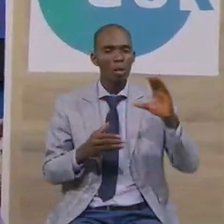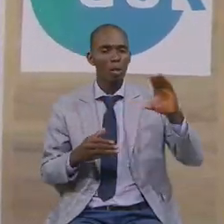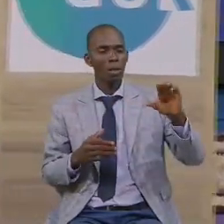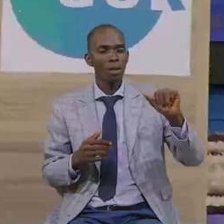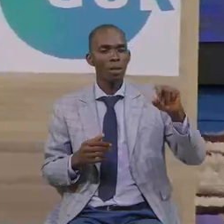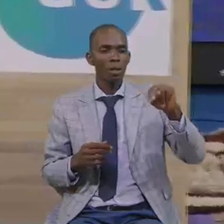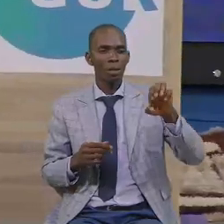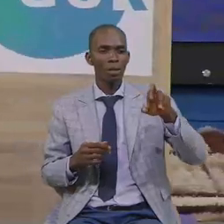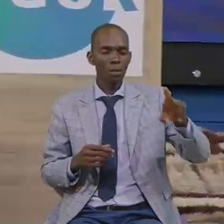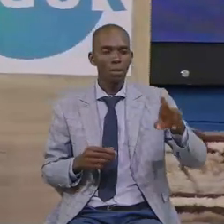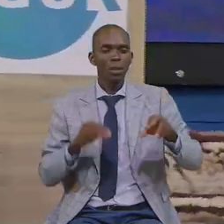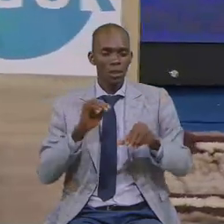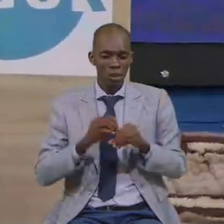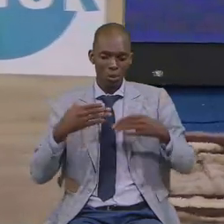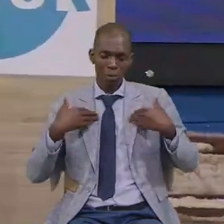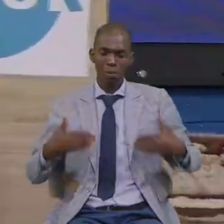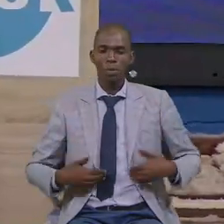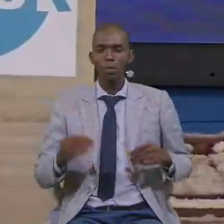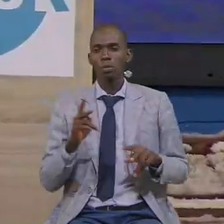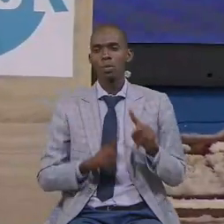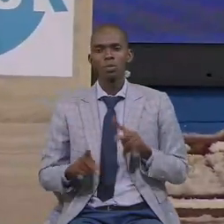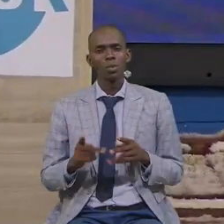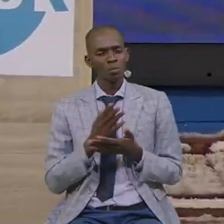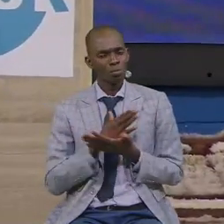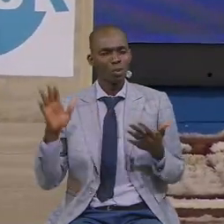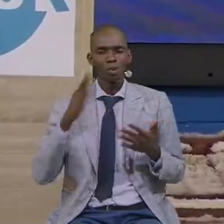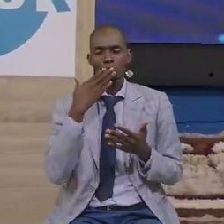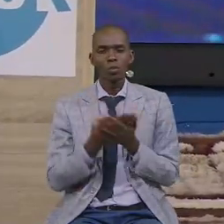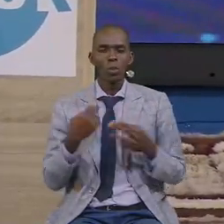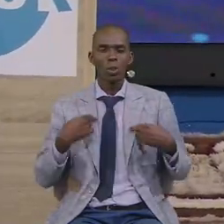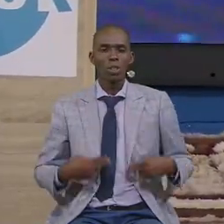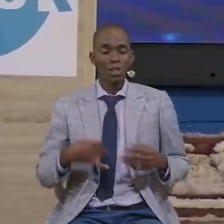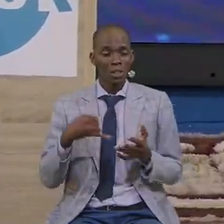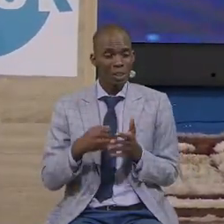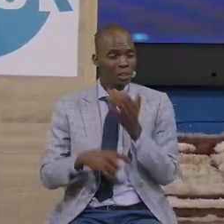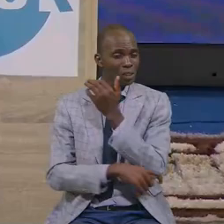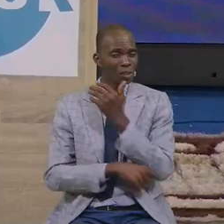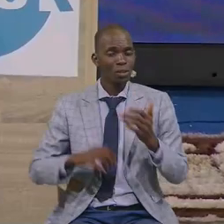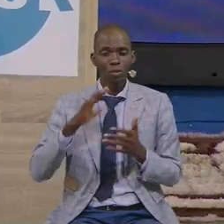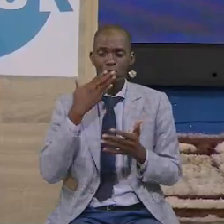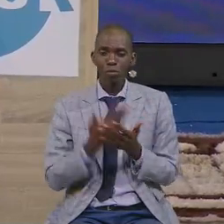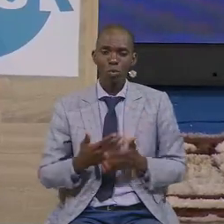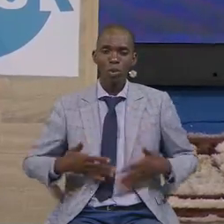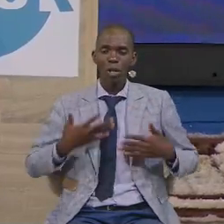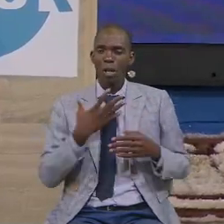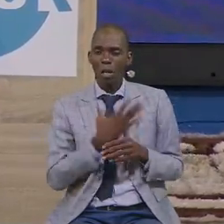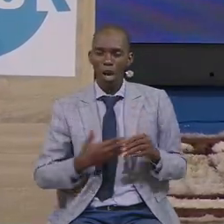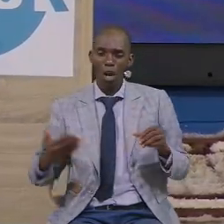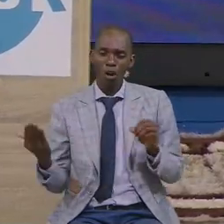the bodies of people. Takes away their health. Takes away their life. Cut short their